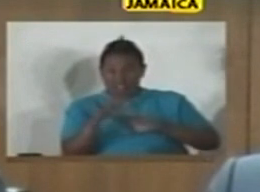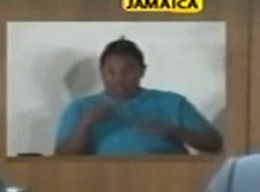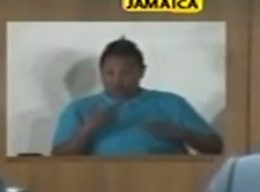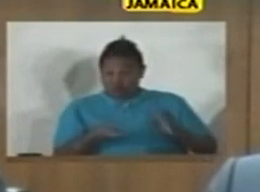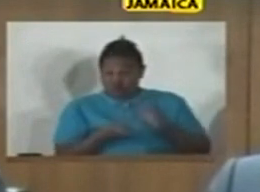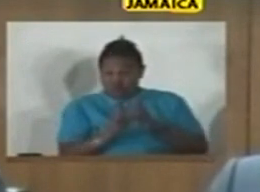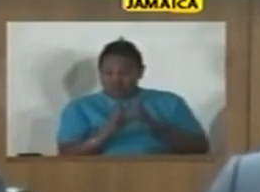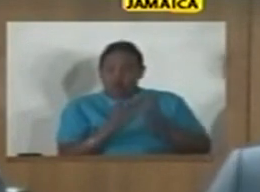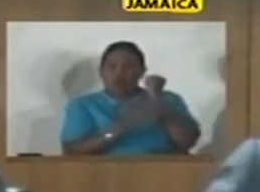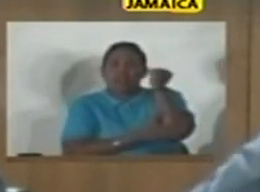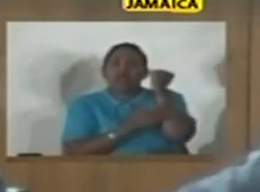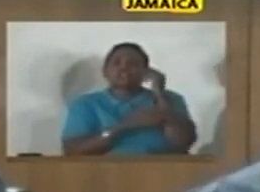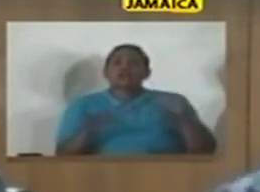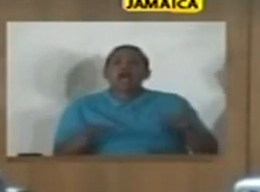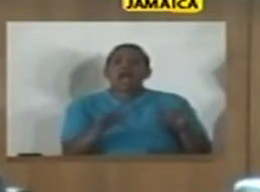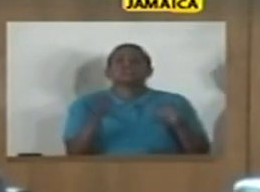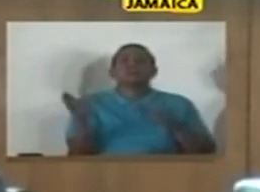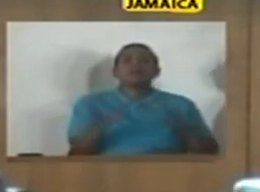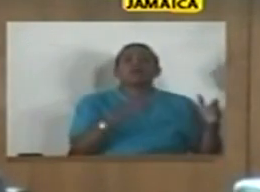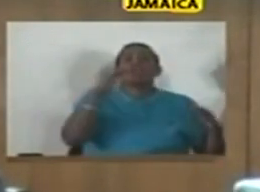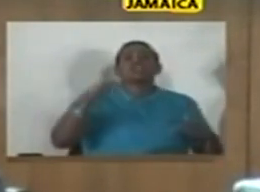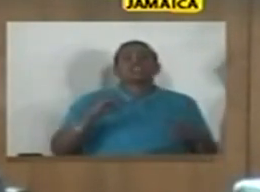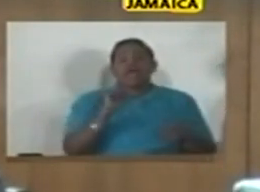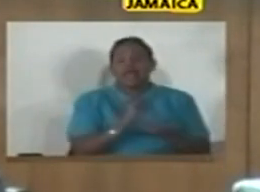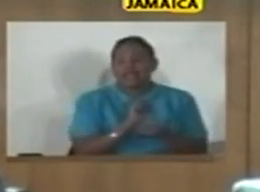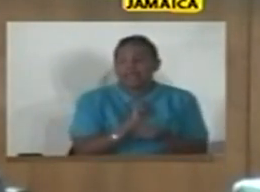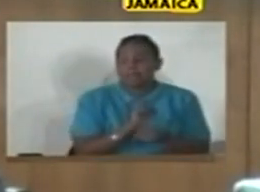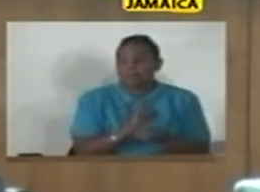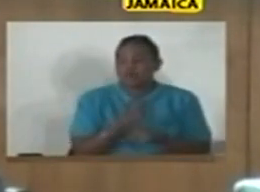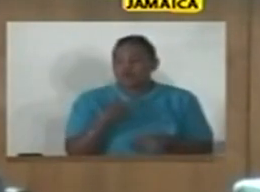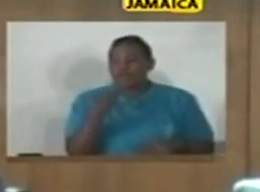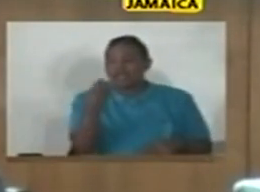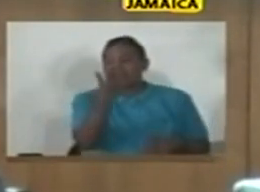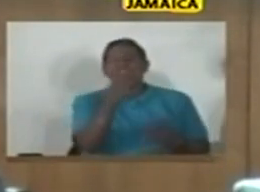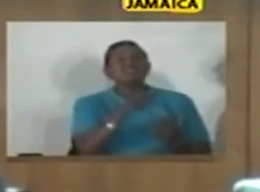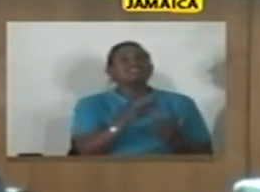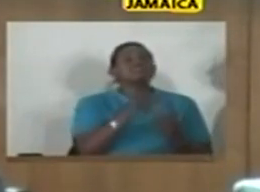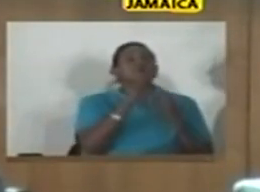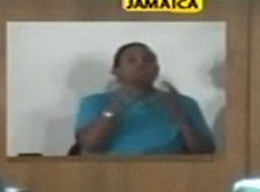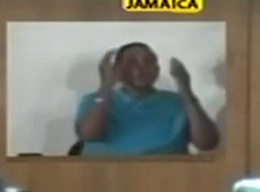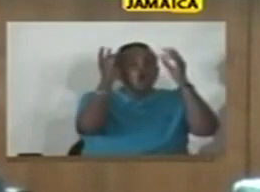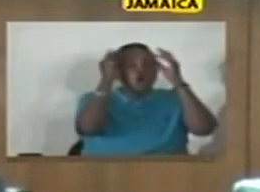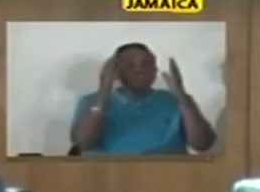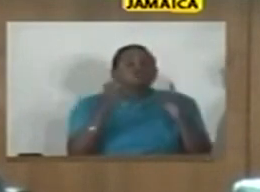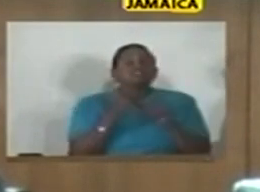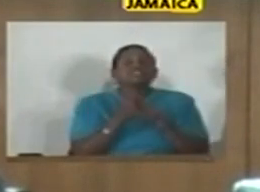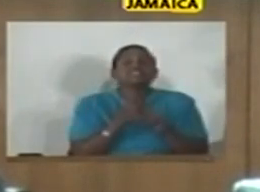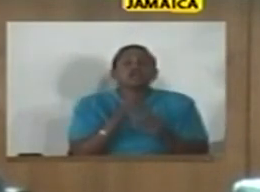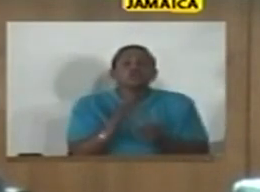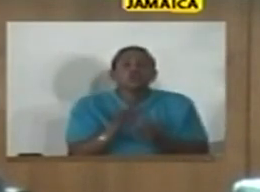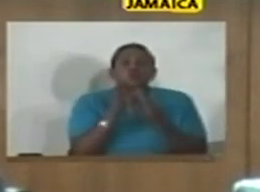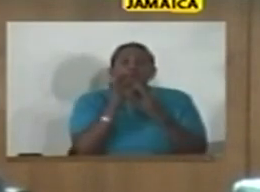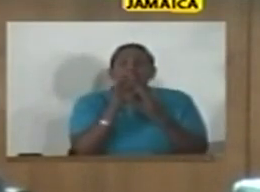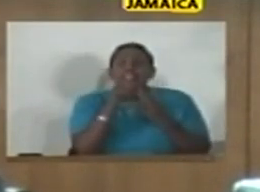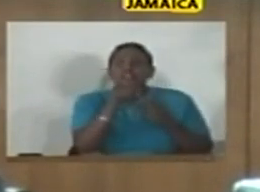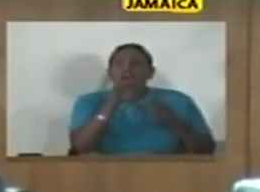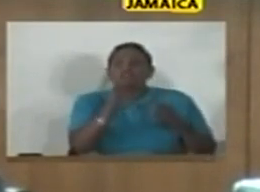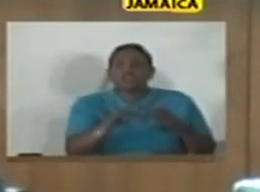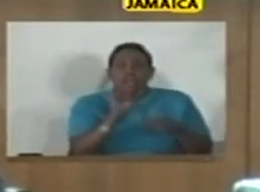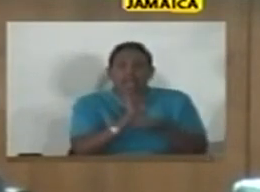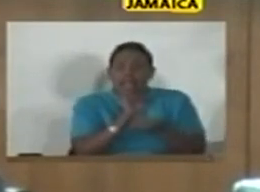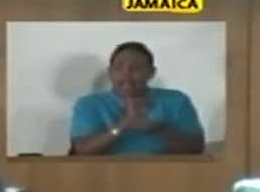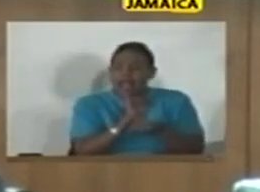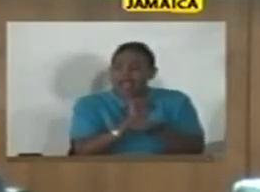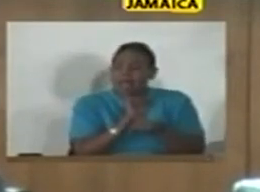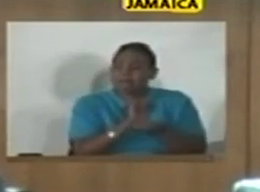of a national action plan on child labor. We are giving special consideration to the uniqueness of child labor at